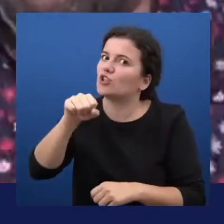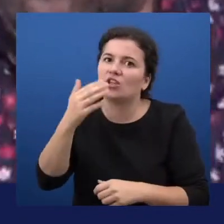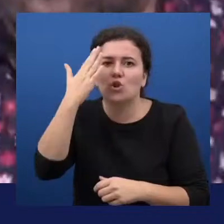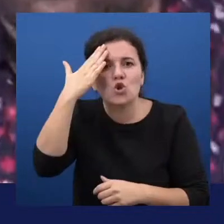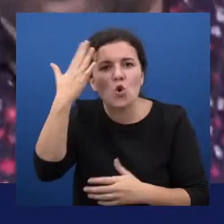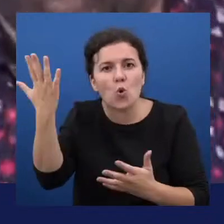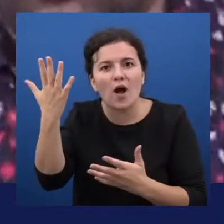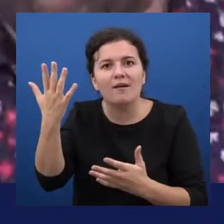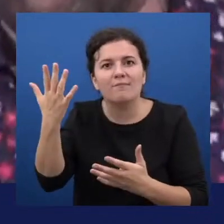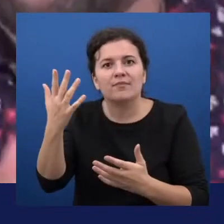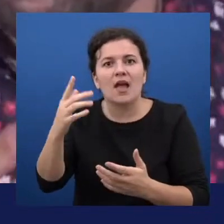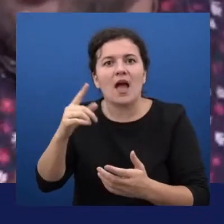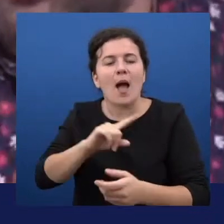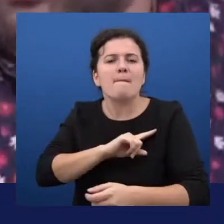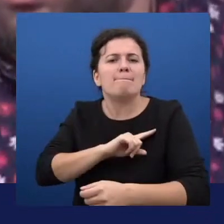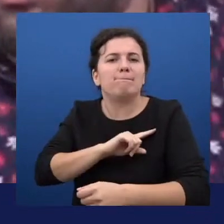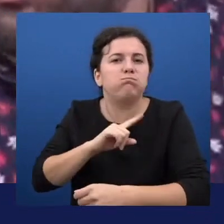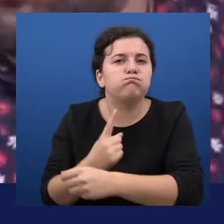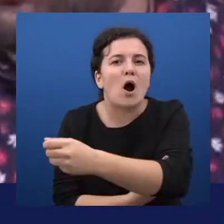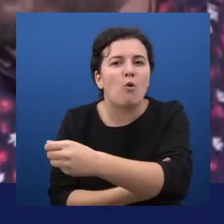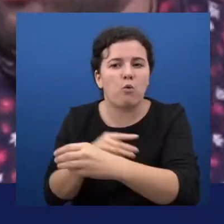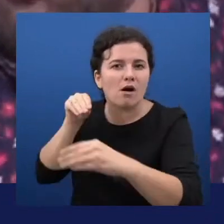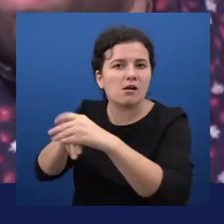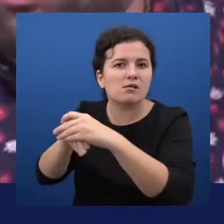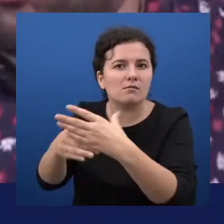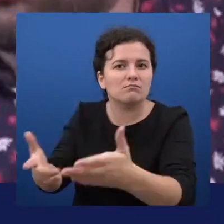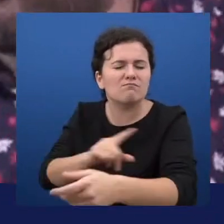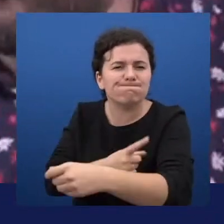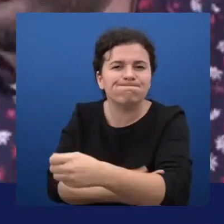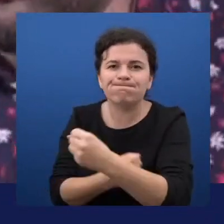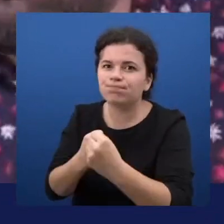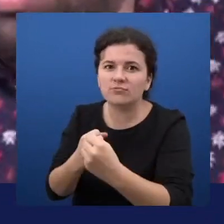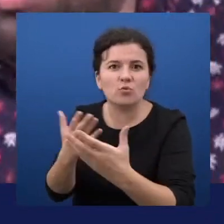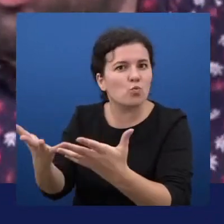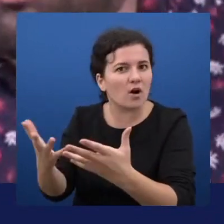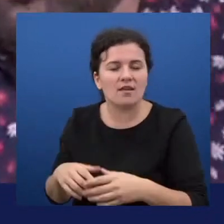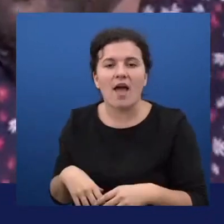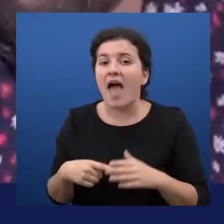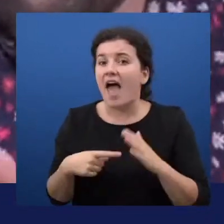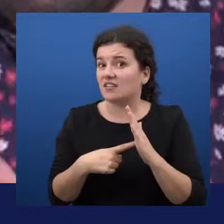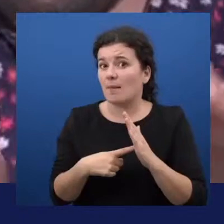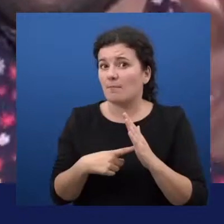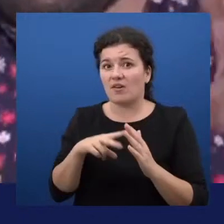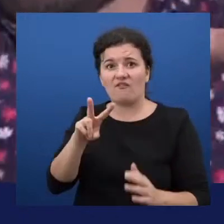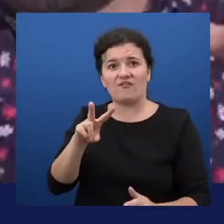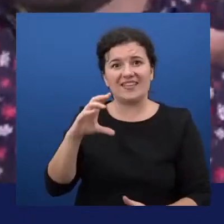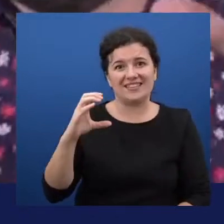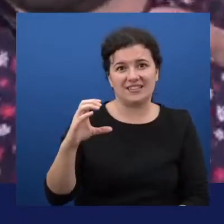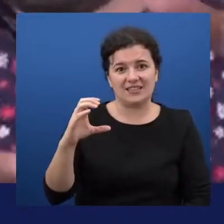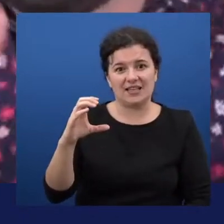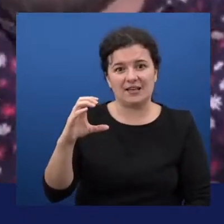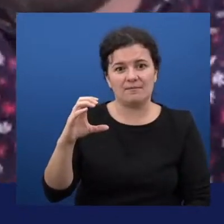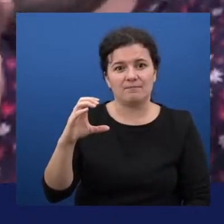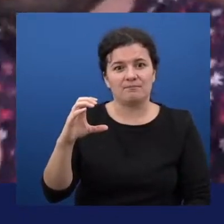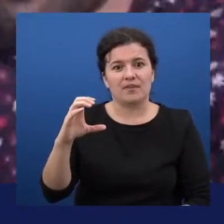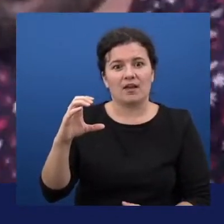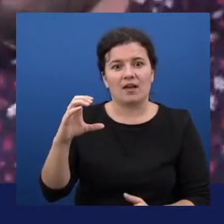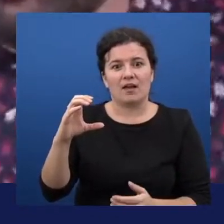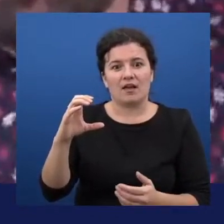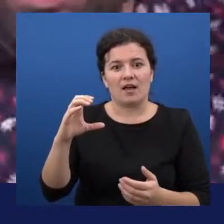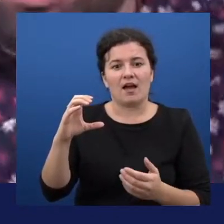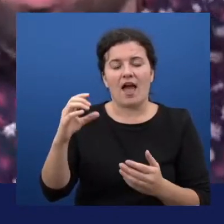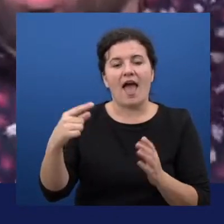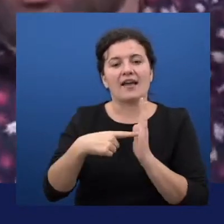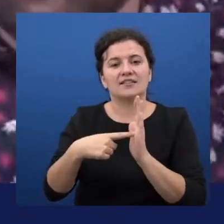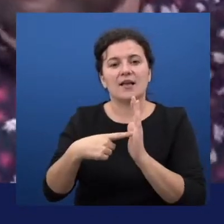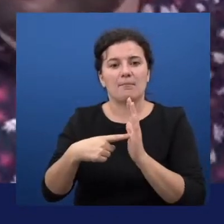power in this thing. For example, like I said, there is something in pack learning called VC dimension, where like a certain machine learning model can shatter a